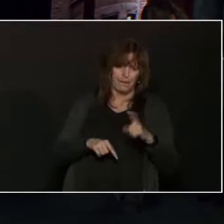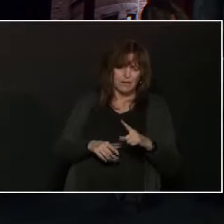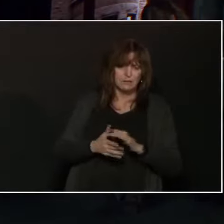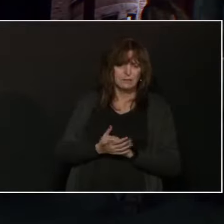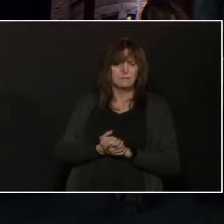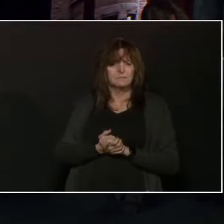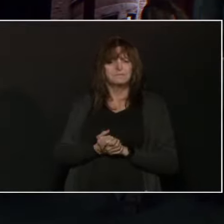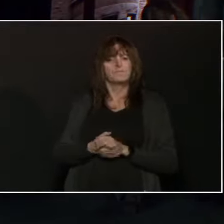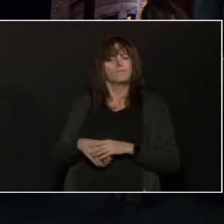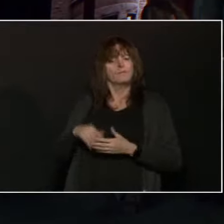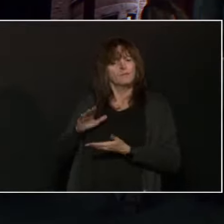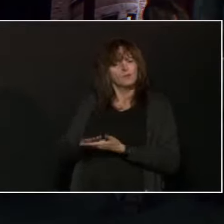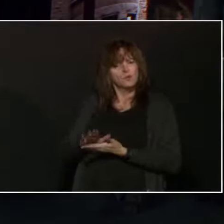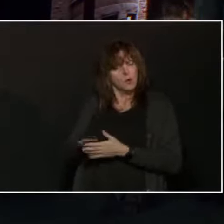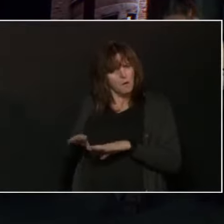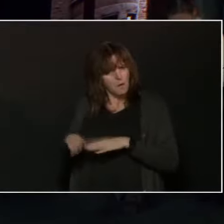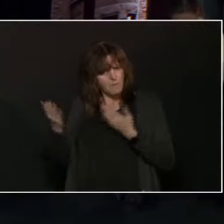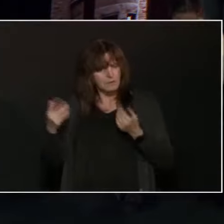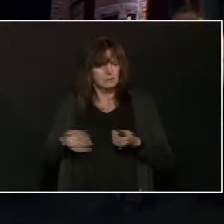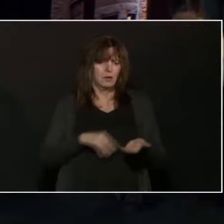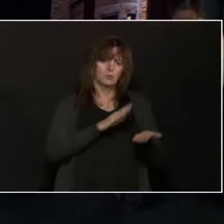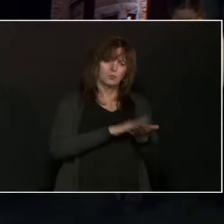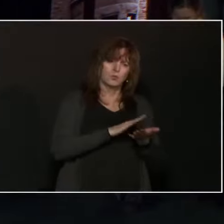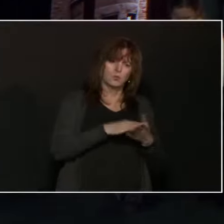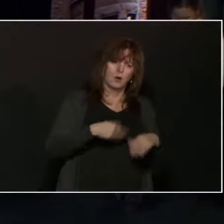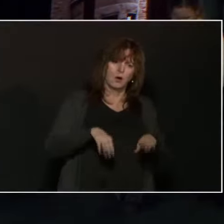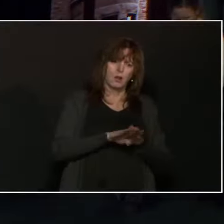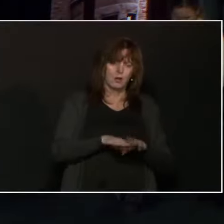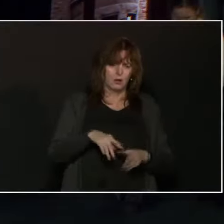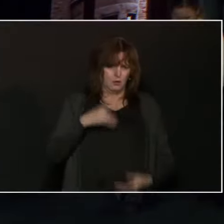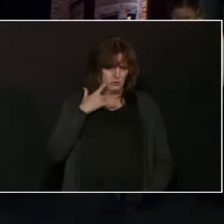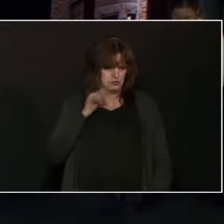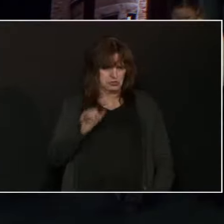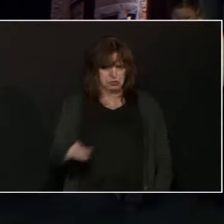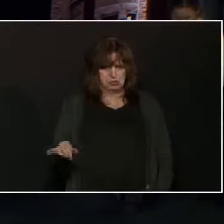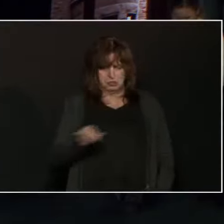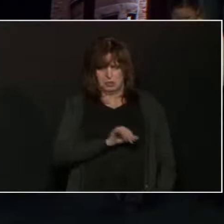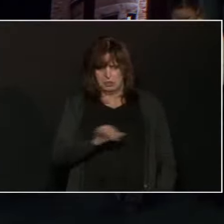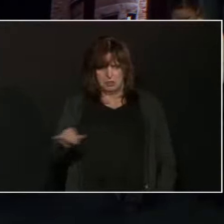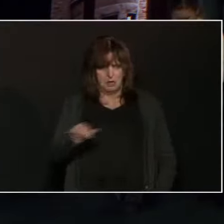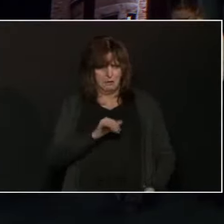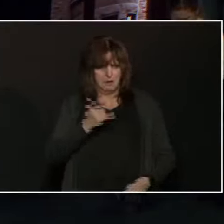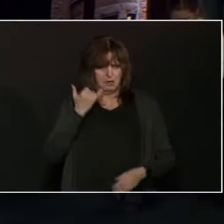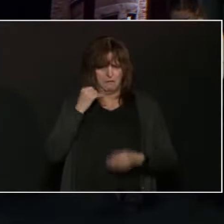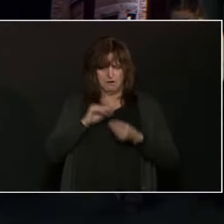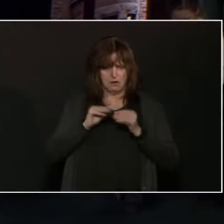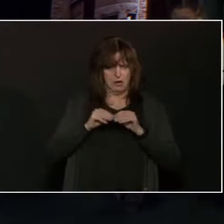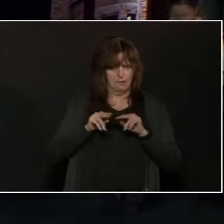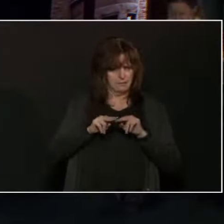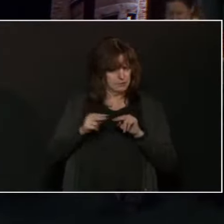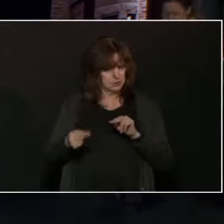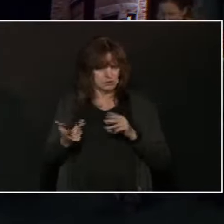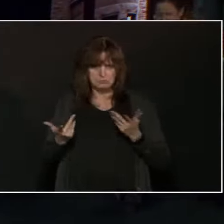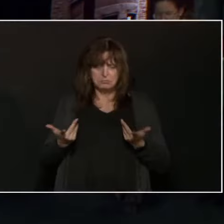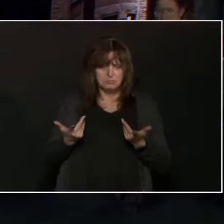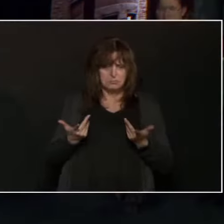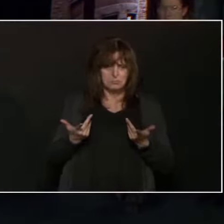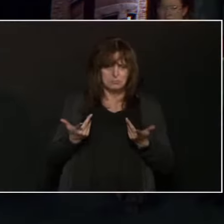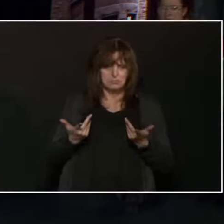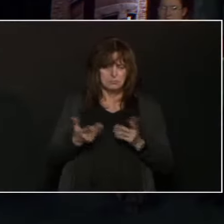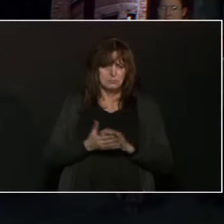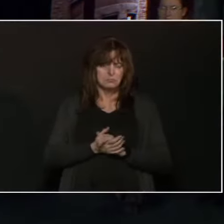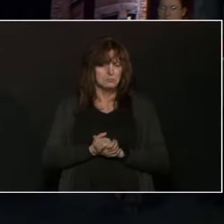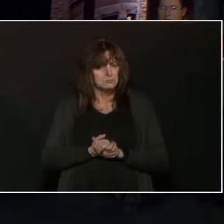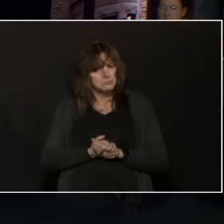as long as case numbers continue to go down. What is the magic number, in your view, where we reach that